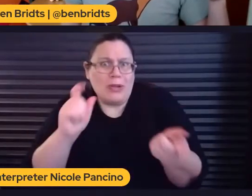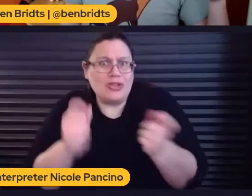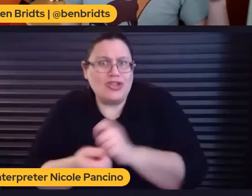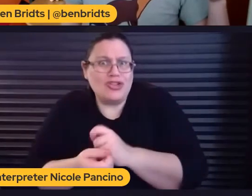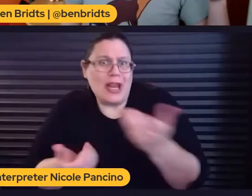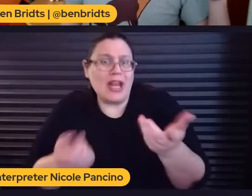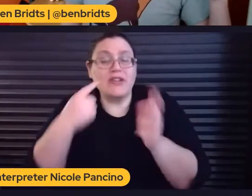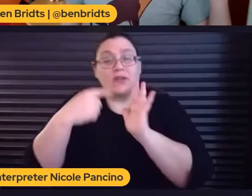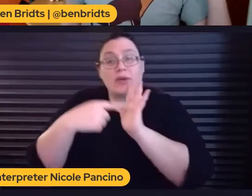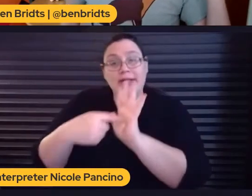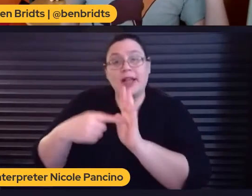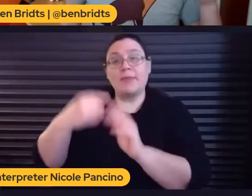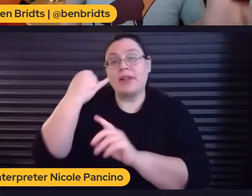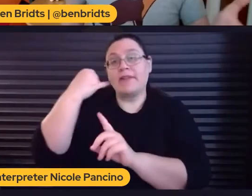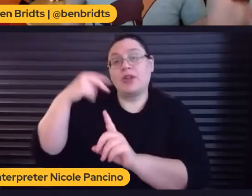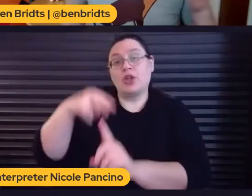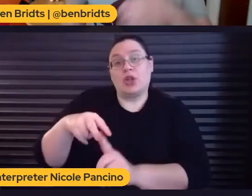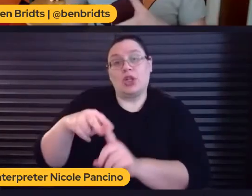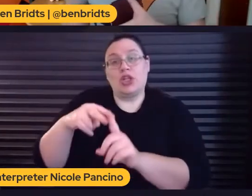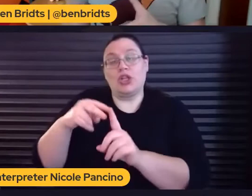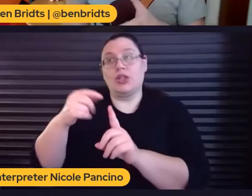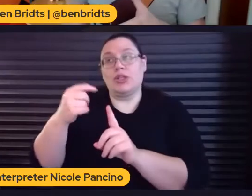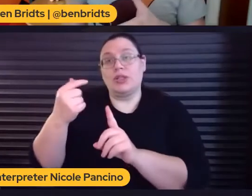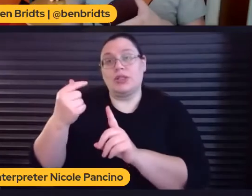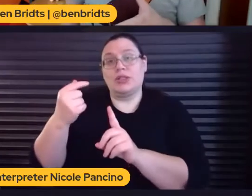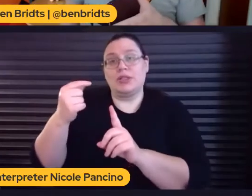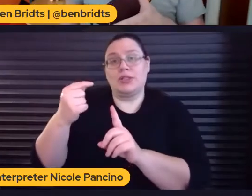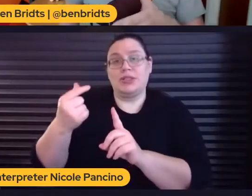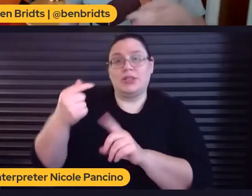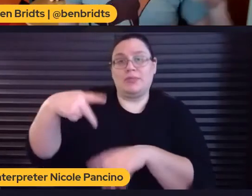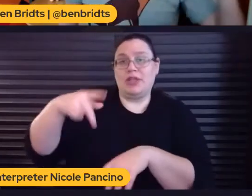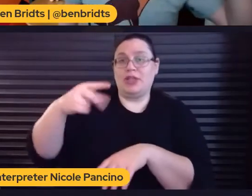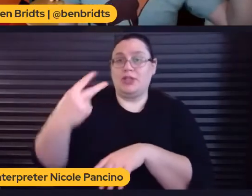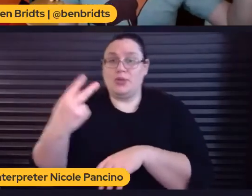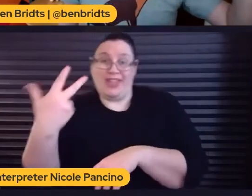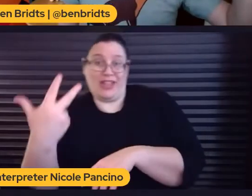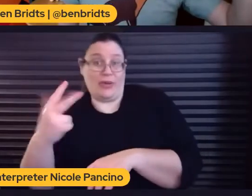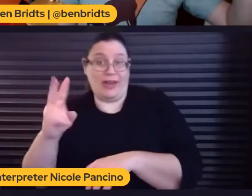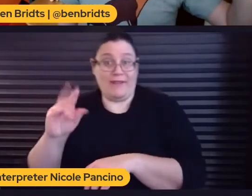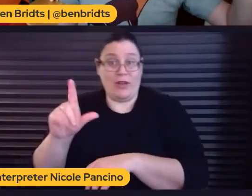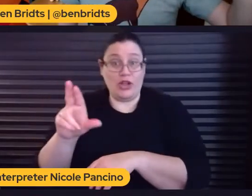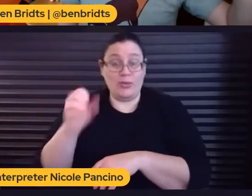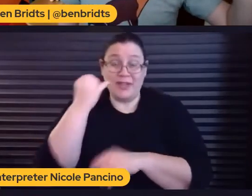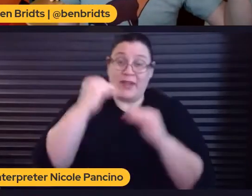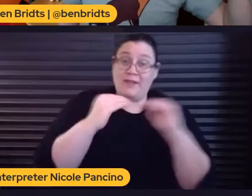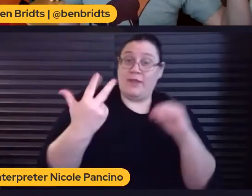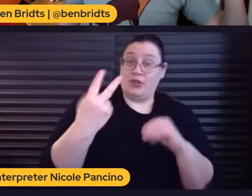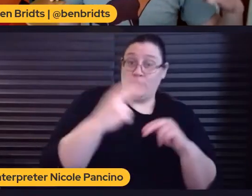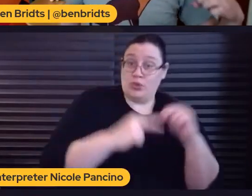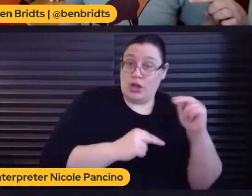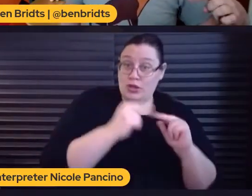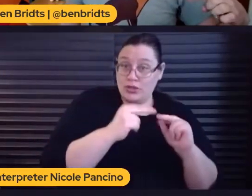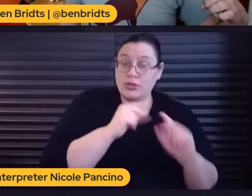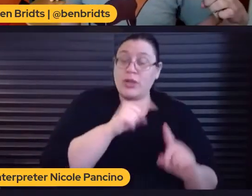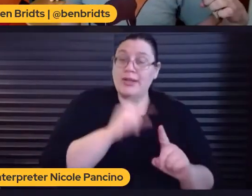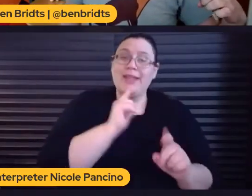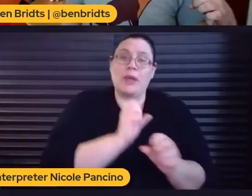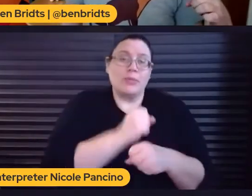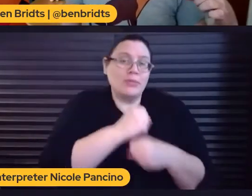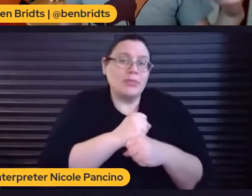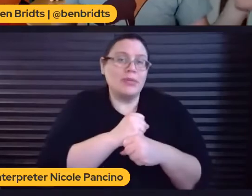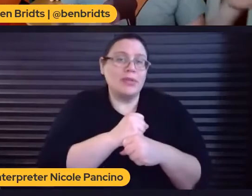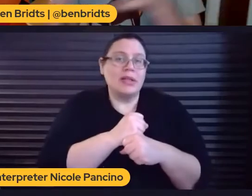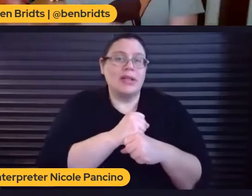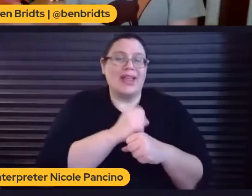at the GP2 and 3 volumes, if you have a level 2 construct that would be creating a disk by